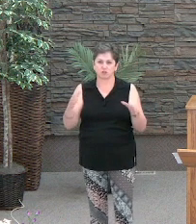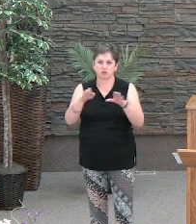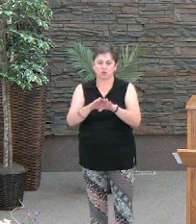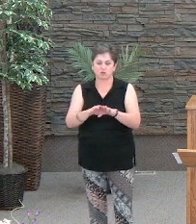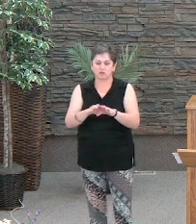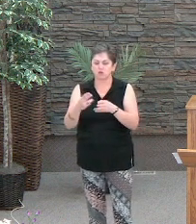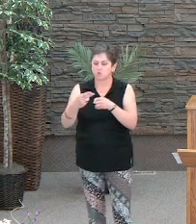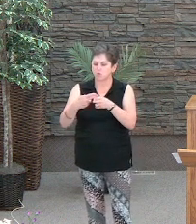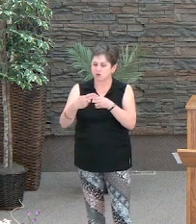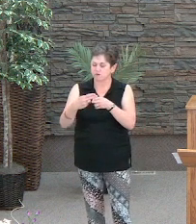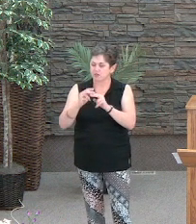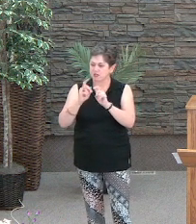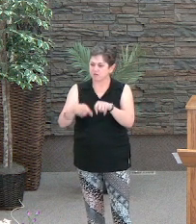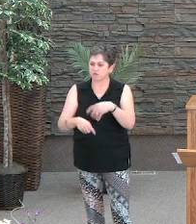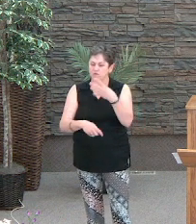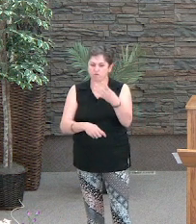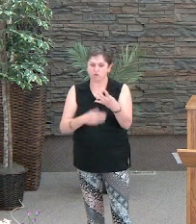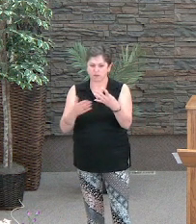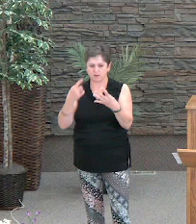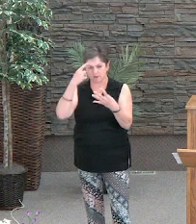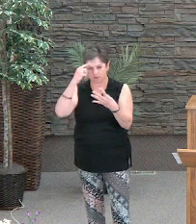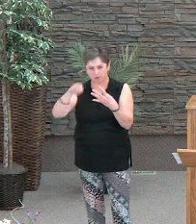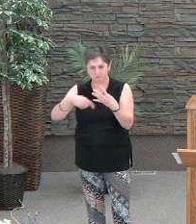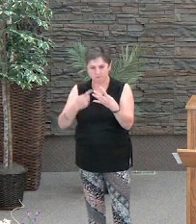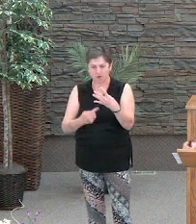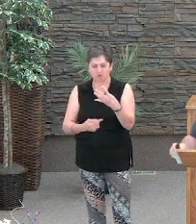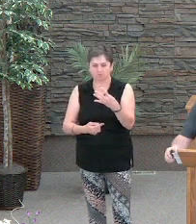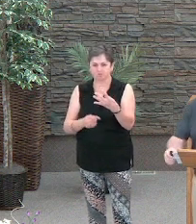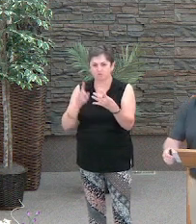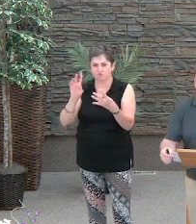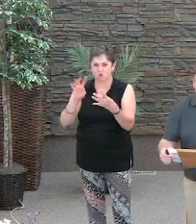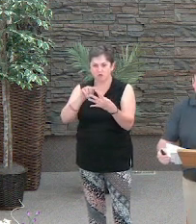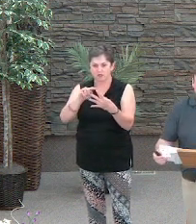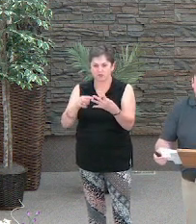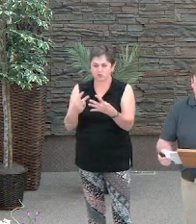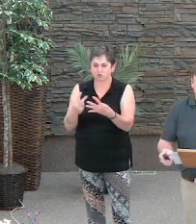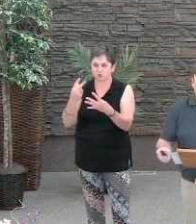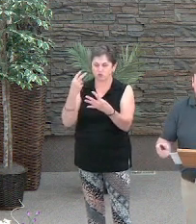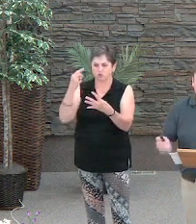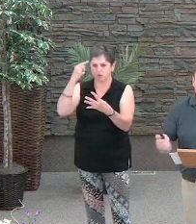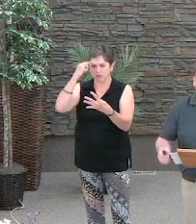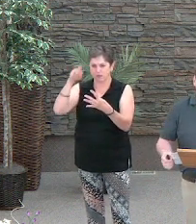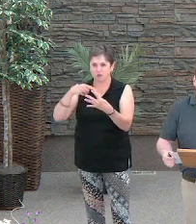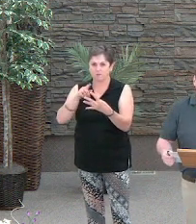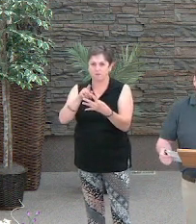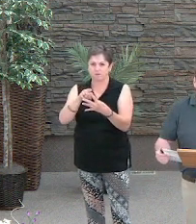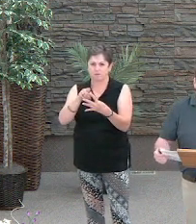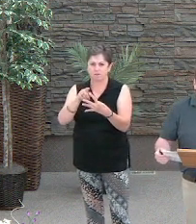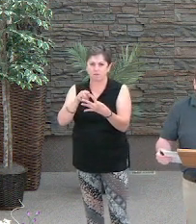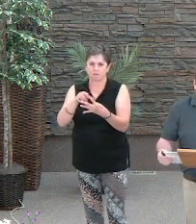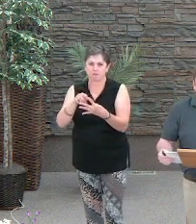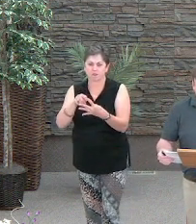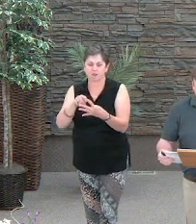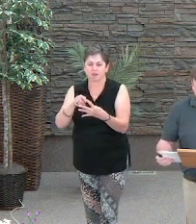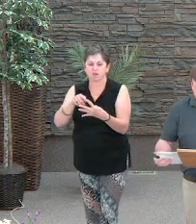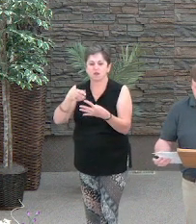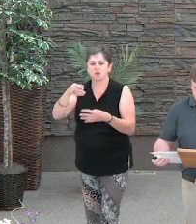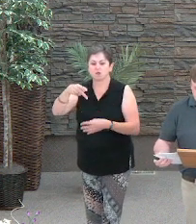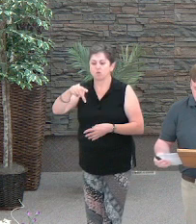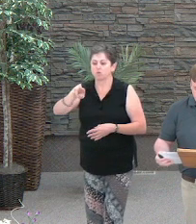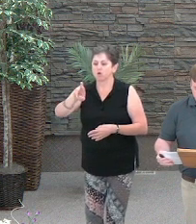want to briefly give you four reflections, four quick reflections on all of this. And the first has to do with